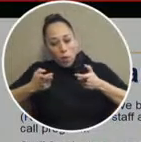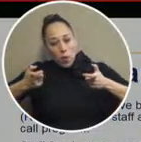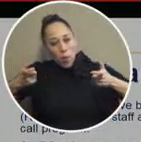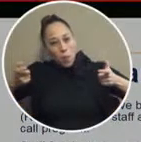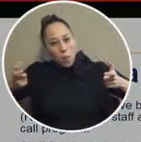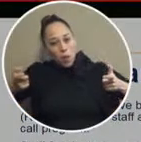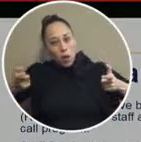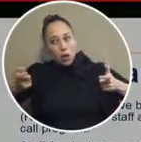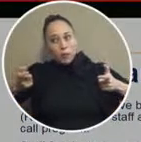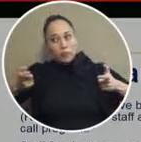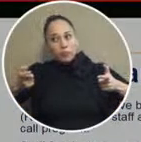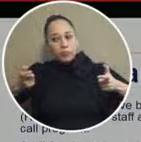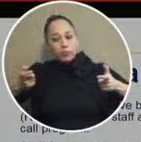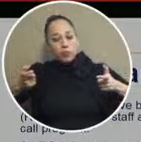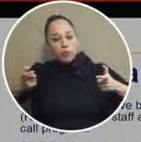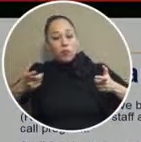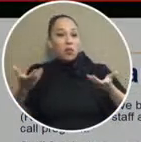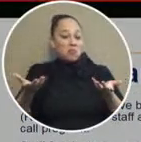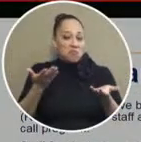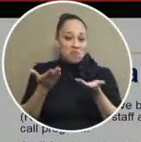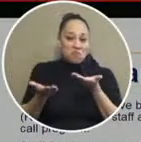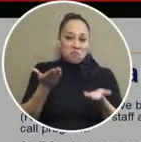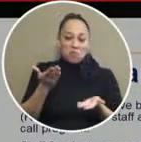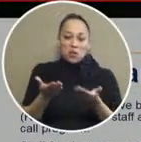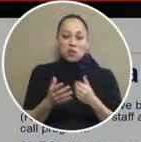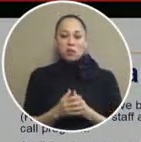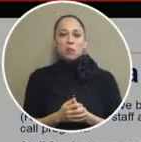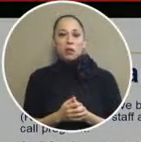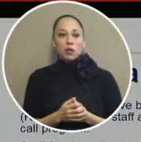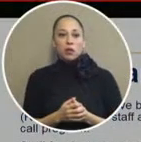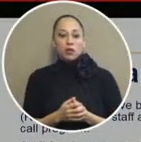to either bring on